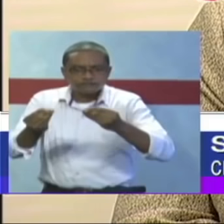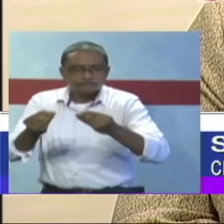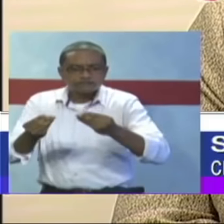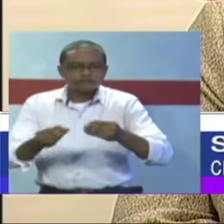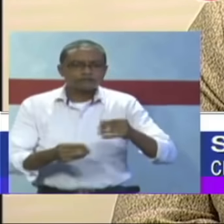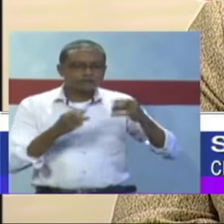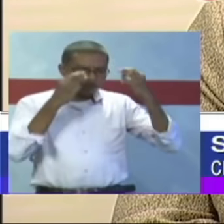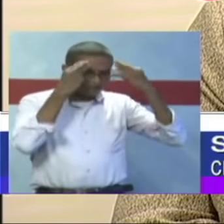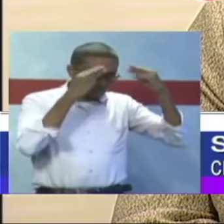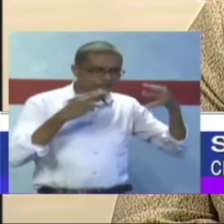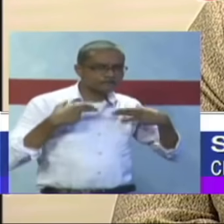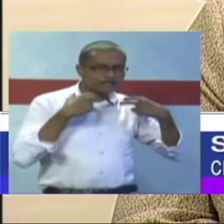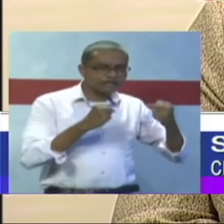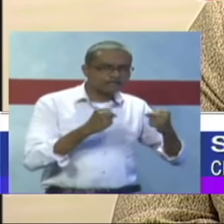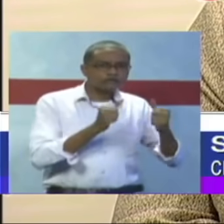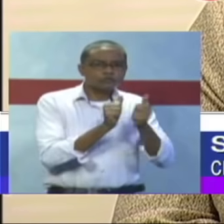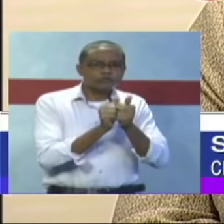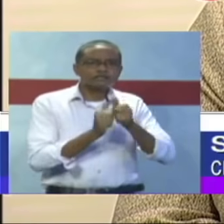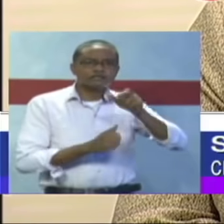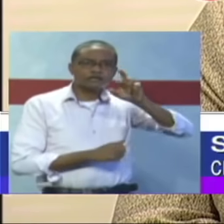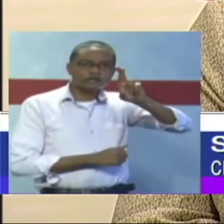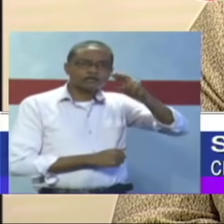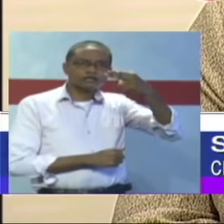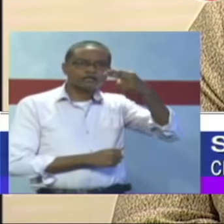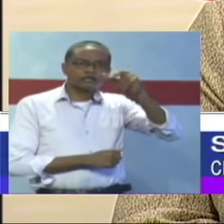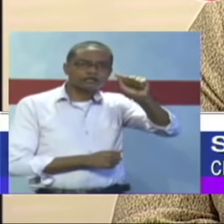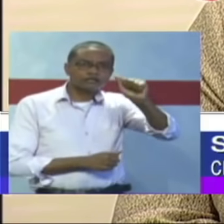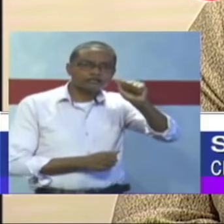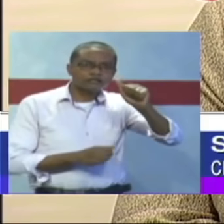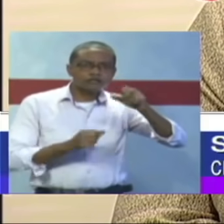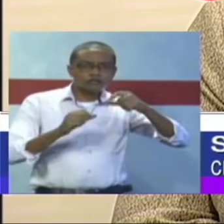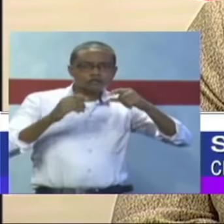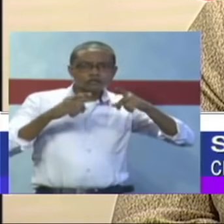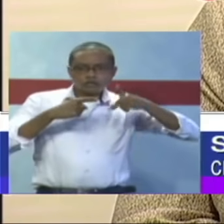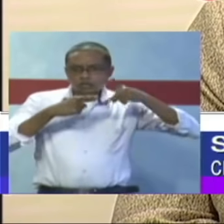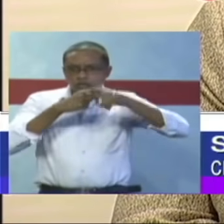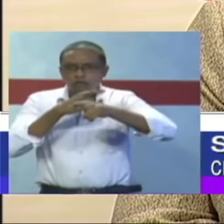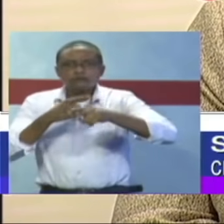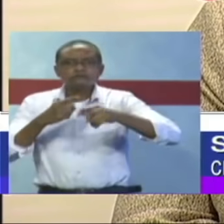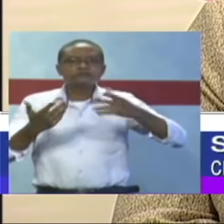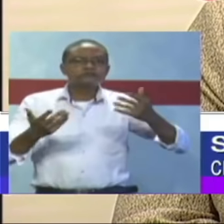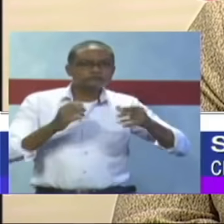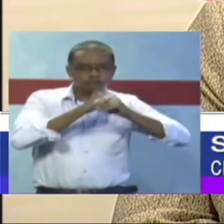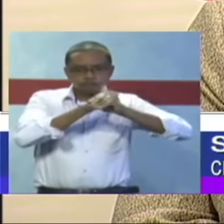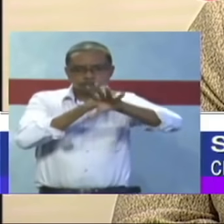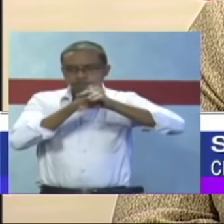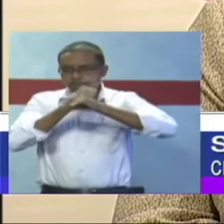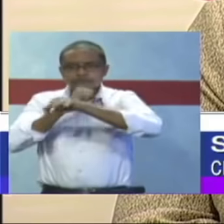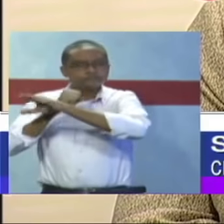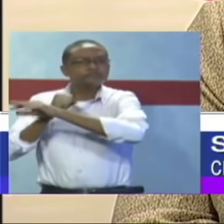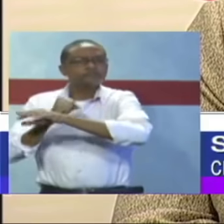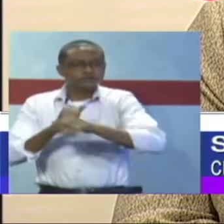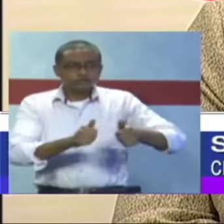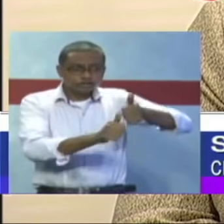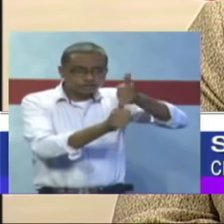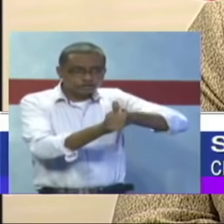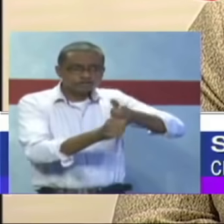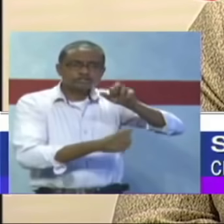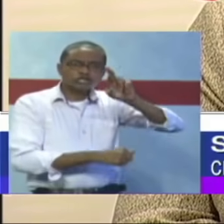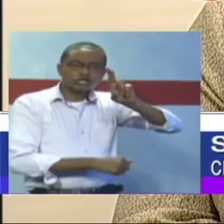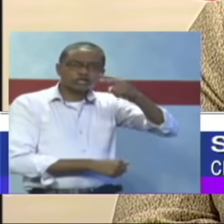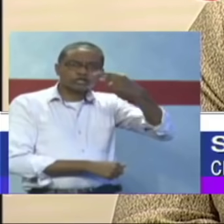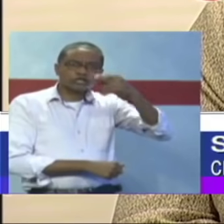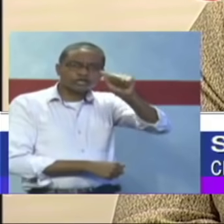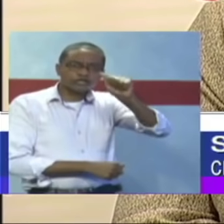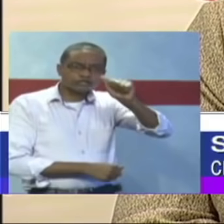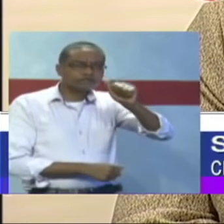in conjunction with the RHAs, would have launched our various outreach activities. And each RHA would update their